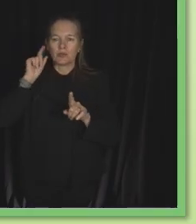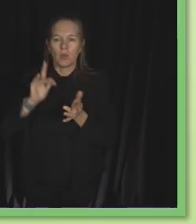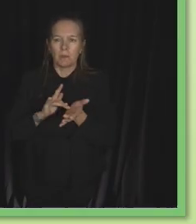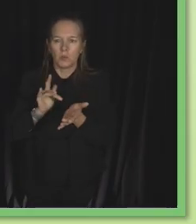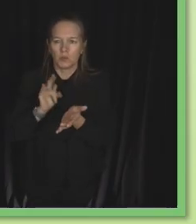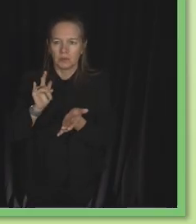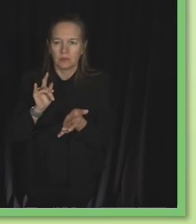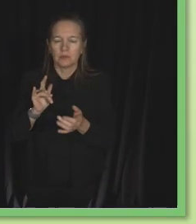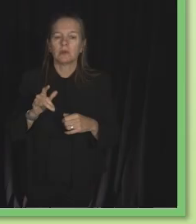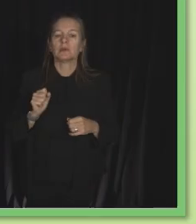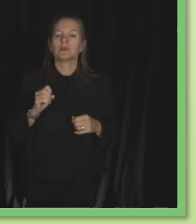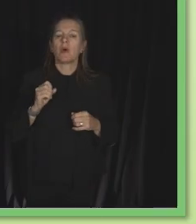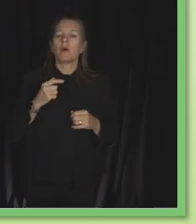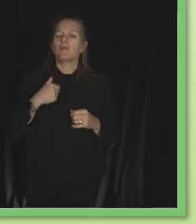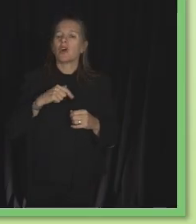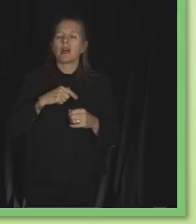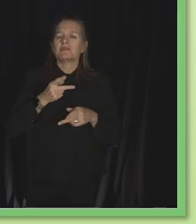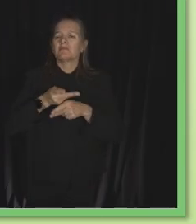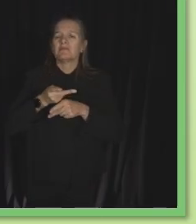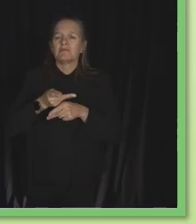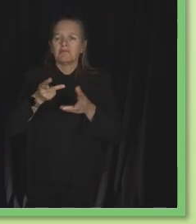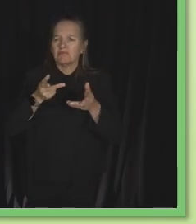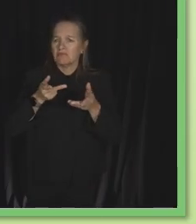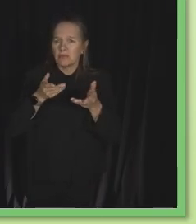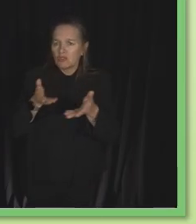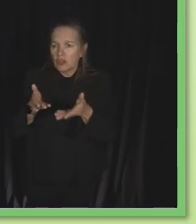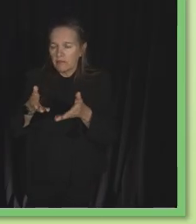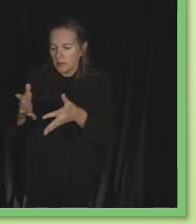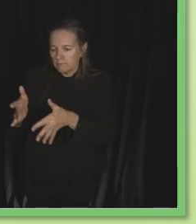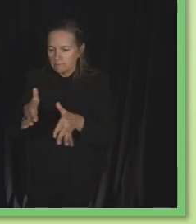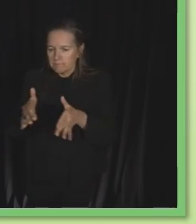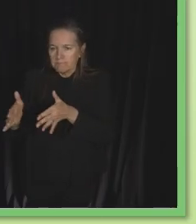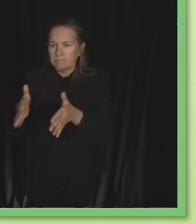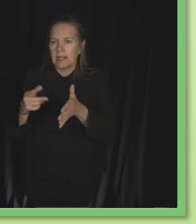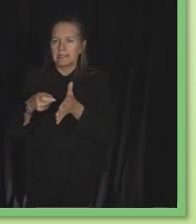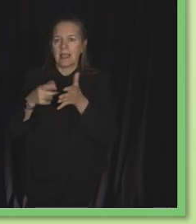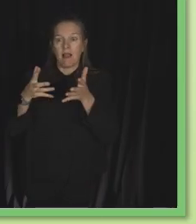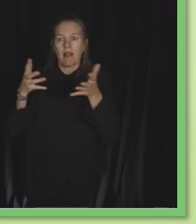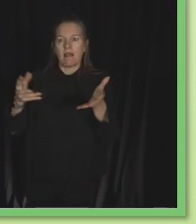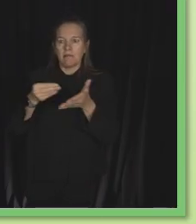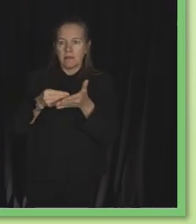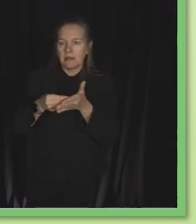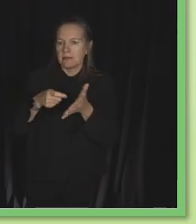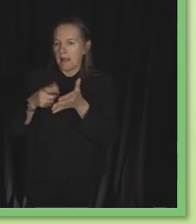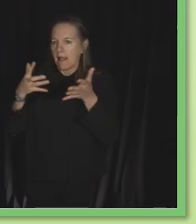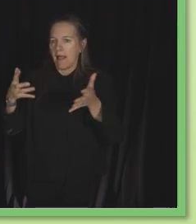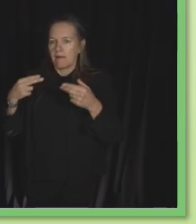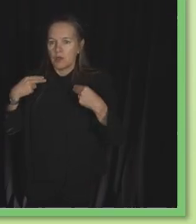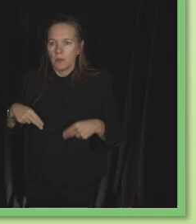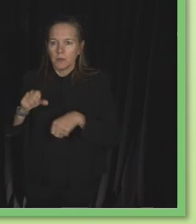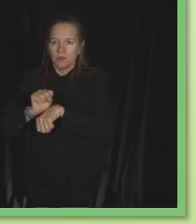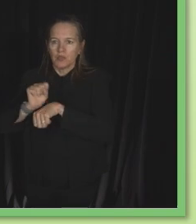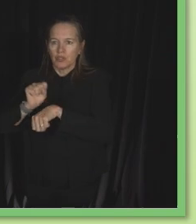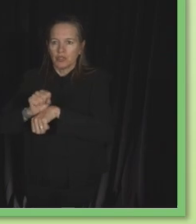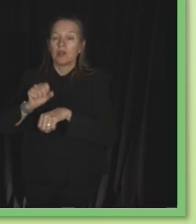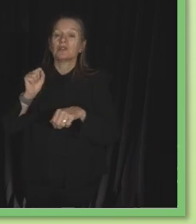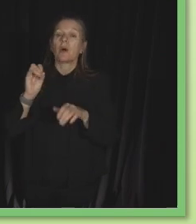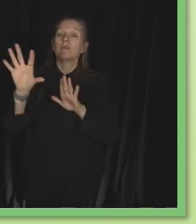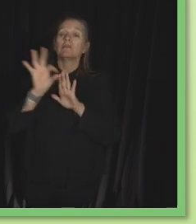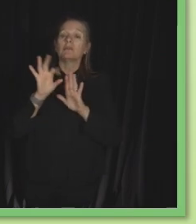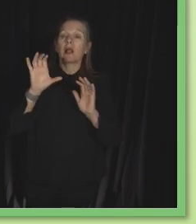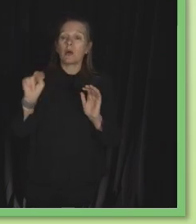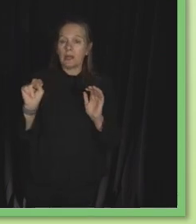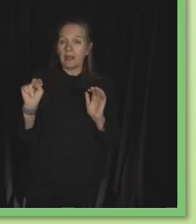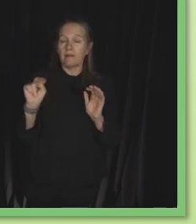and complex infrastructure requires a lot of financial and human resources. By opting to go cloud native, we